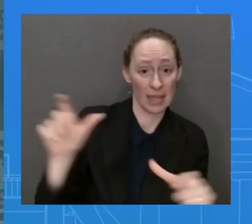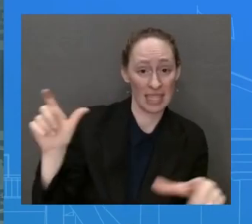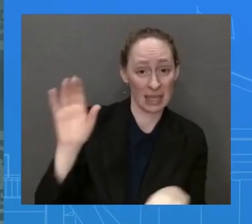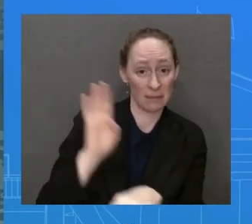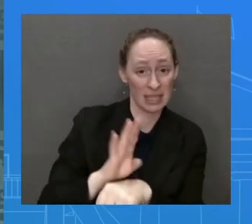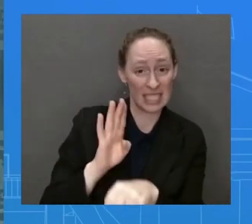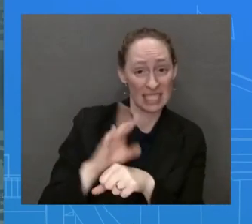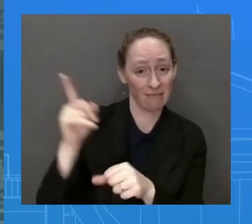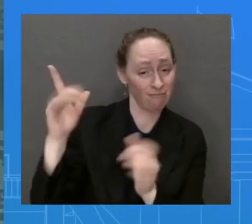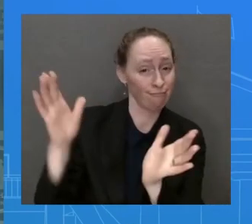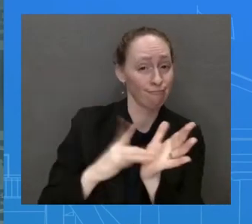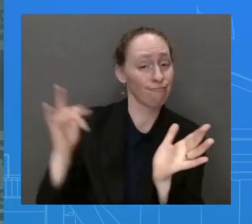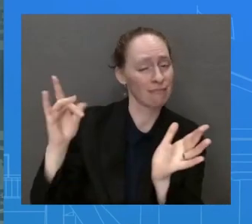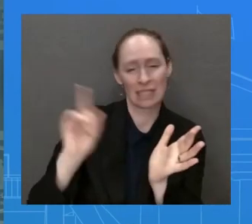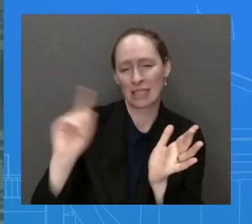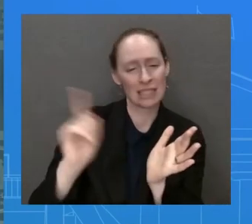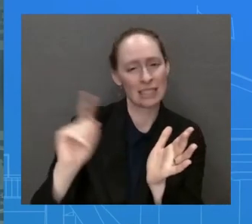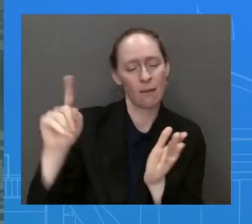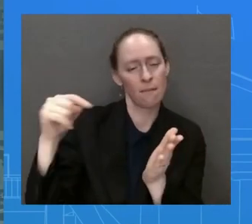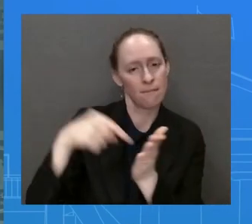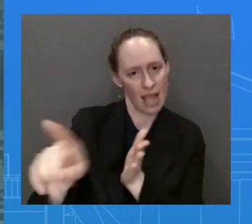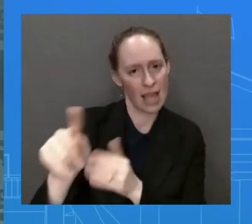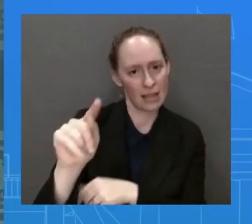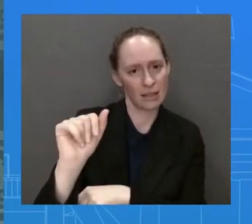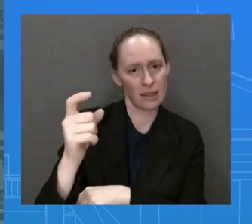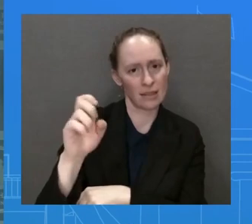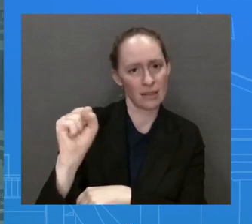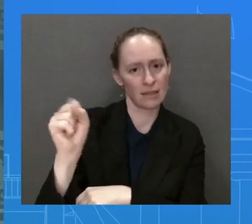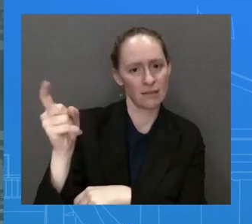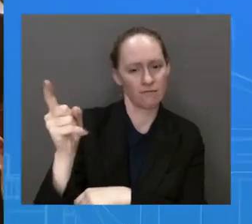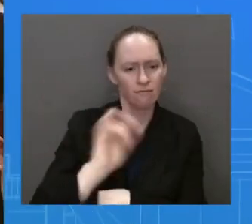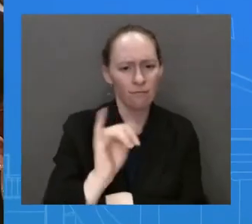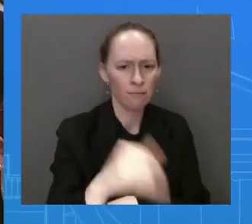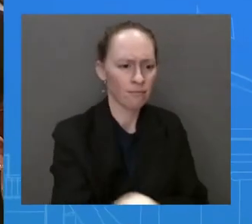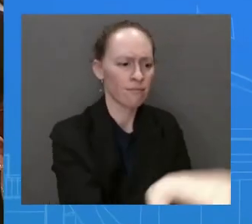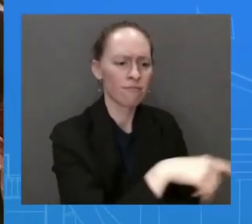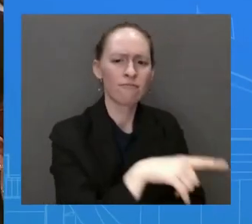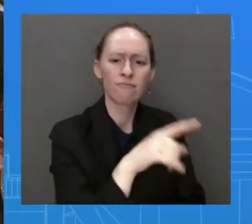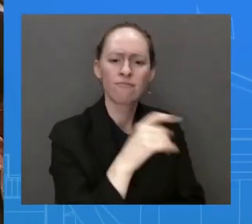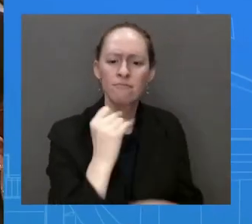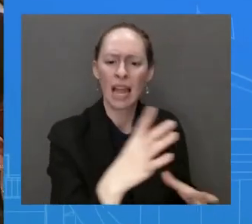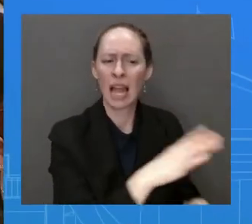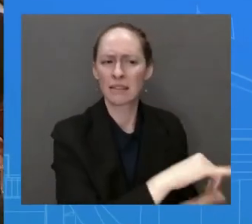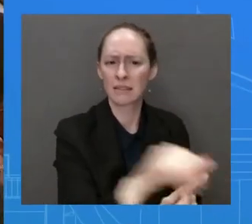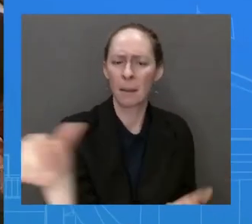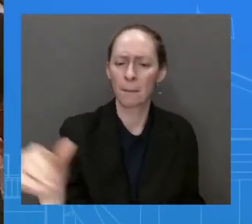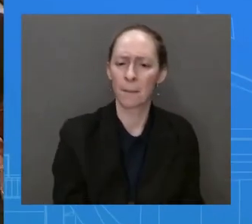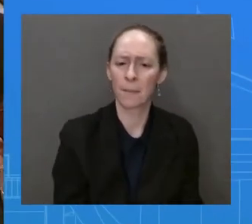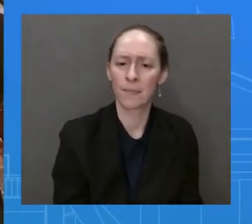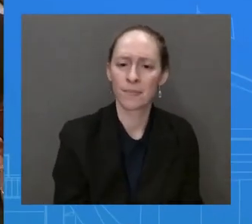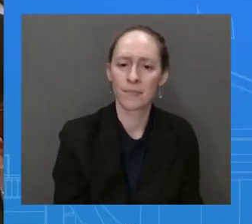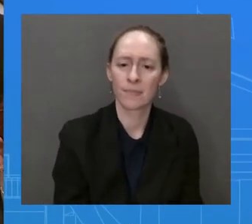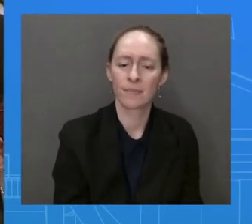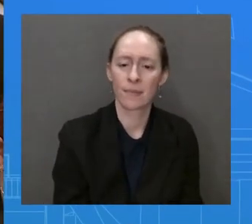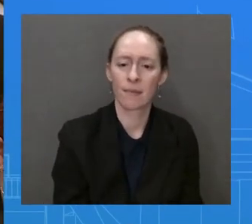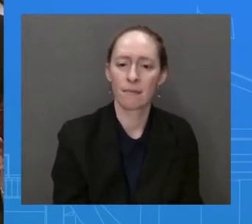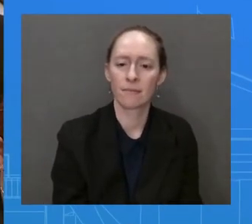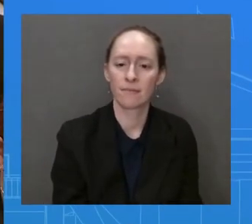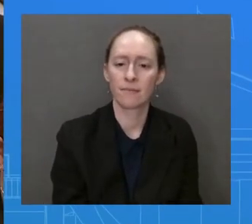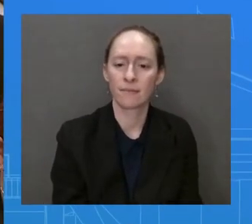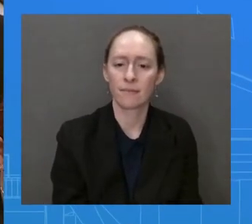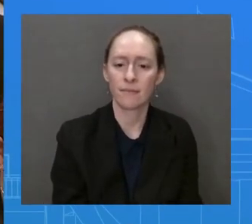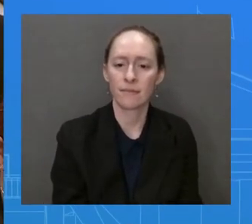American public who believes that they should be doing this. She said also that there's government regulatory overreach, adding, and I'll quote